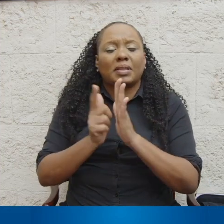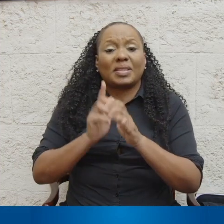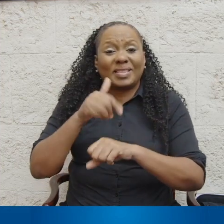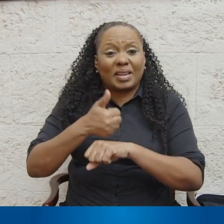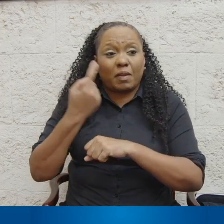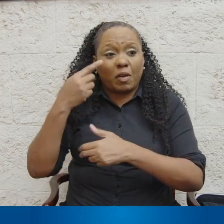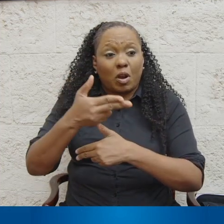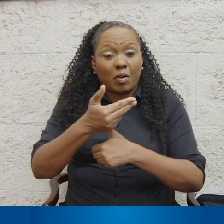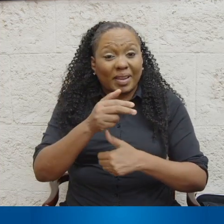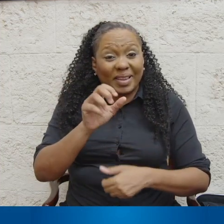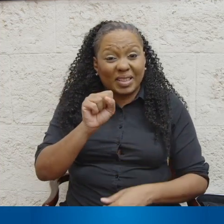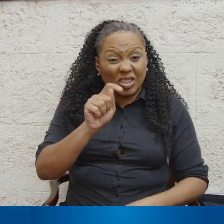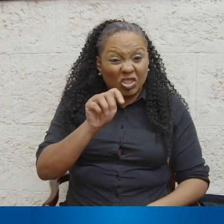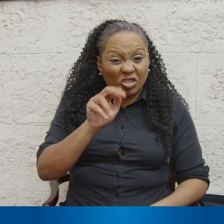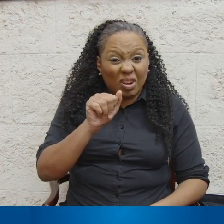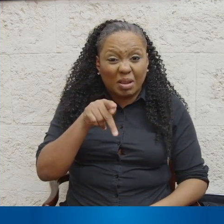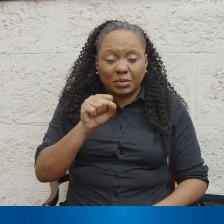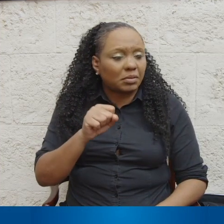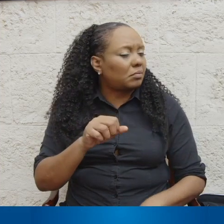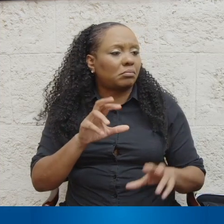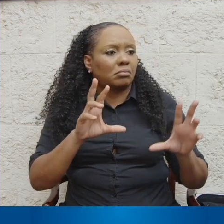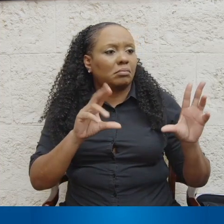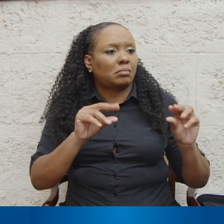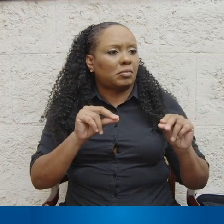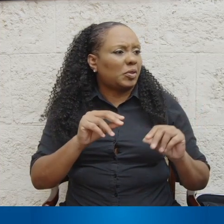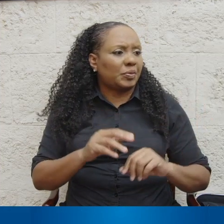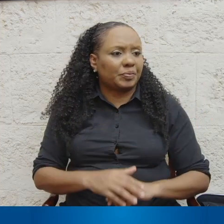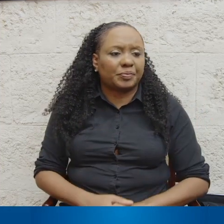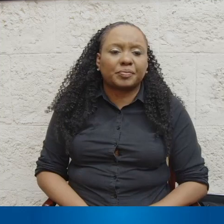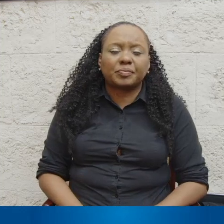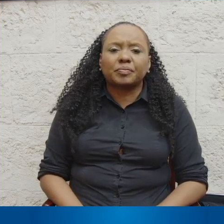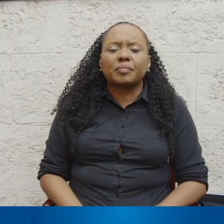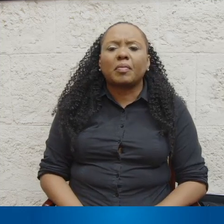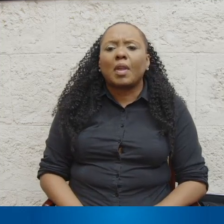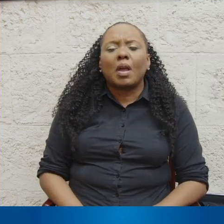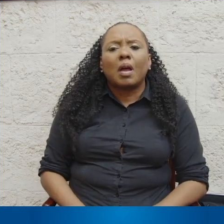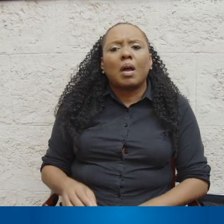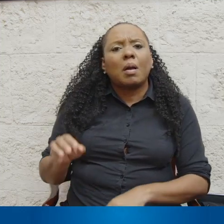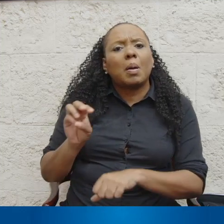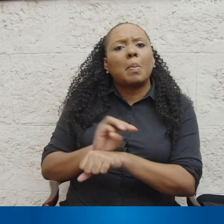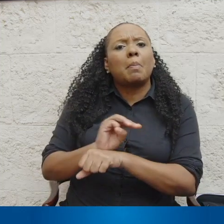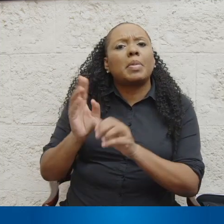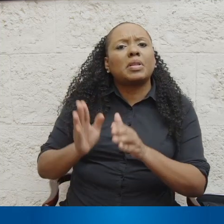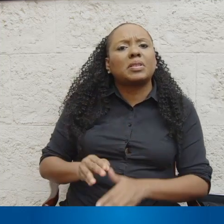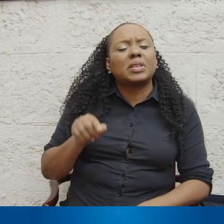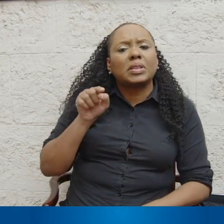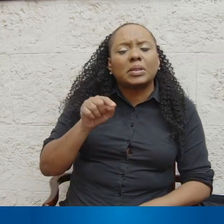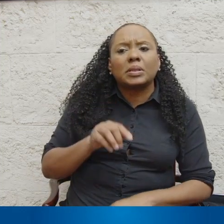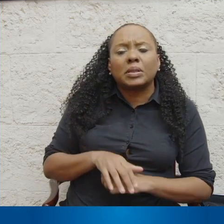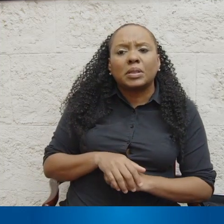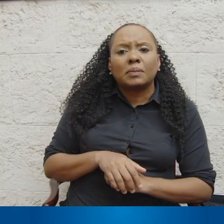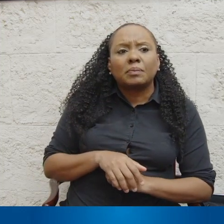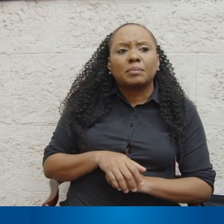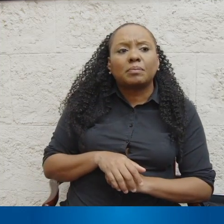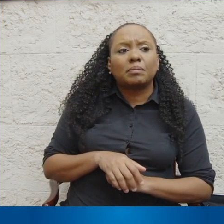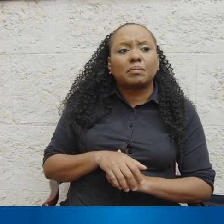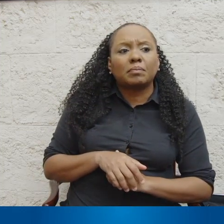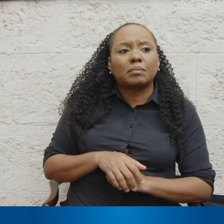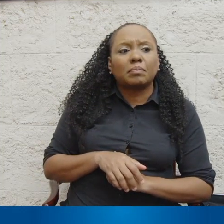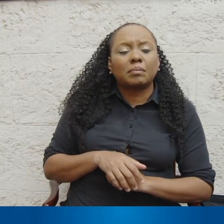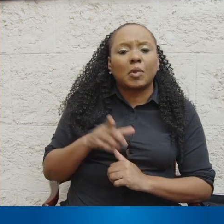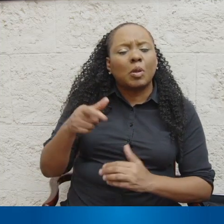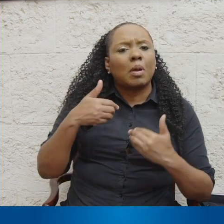All right, Minister Griffith, as it relates to the list of plans